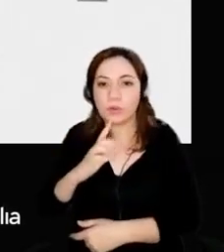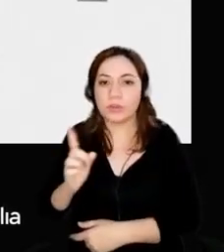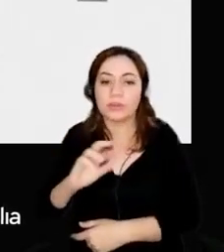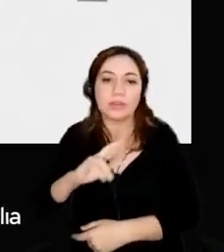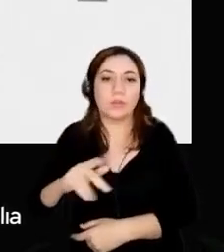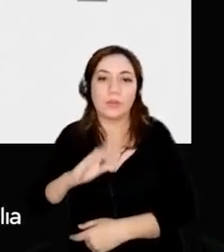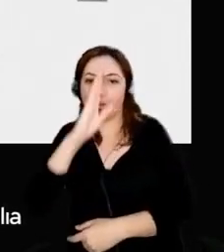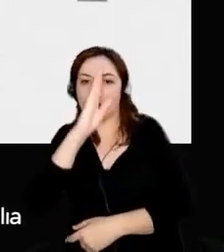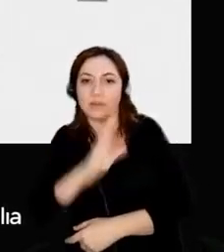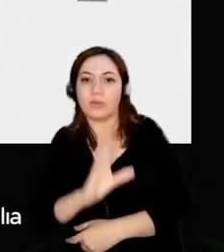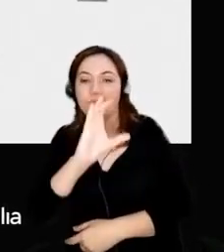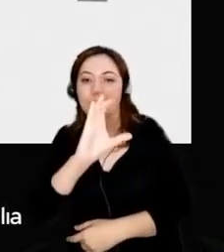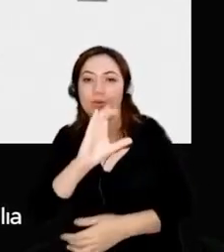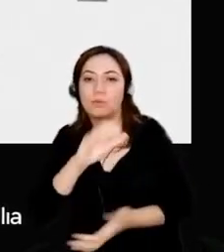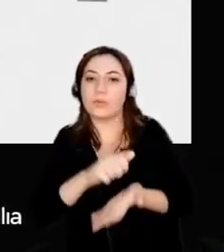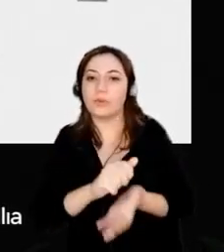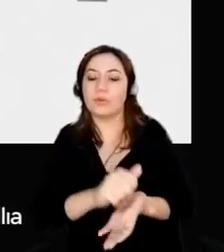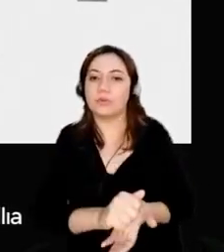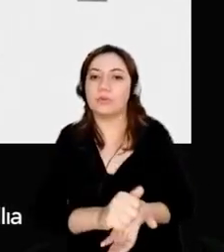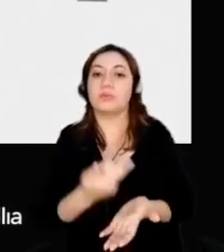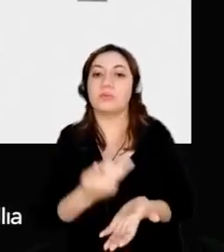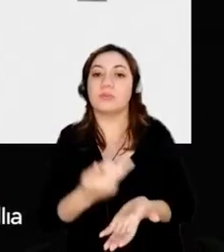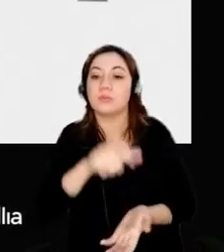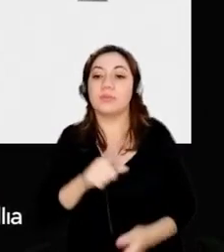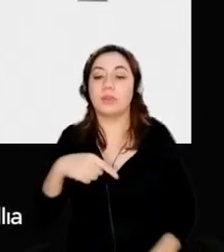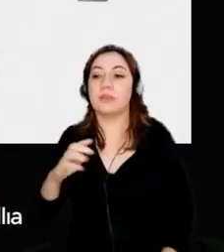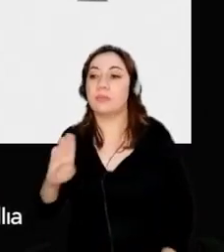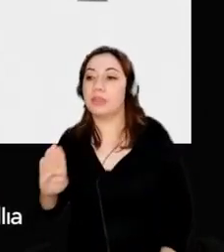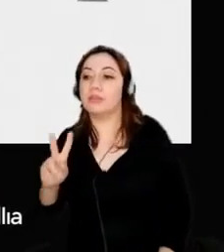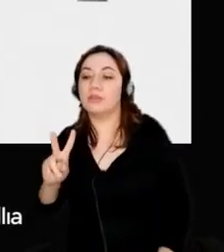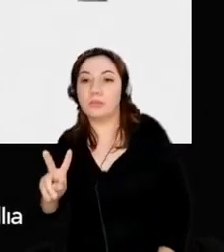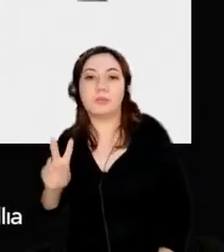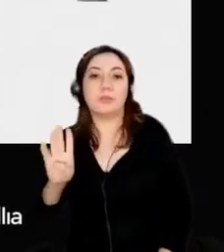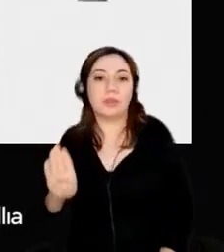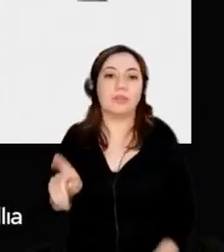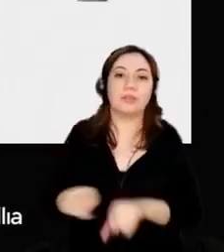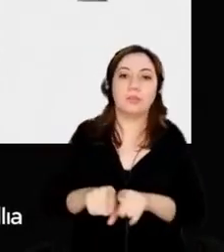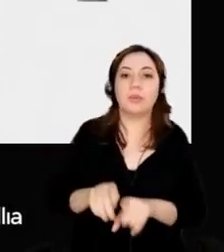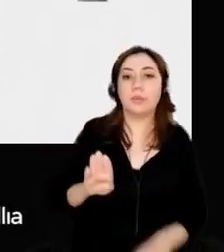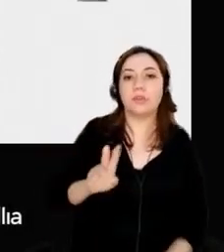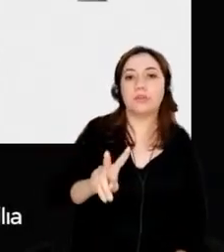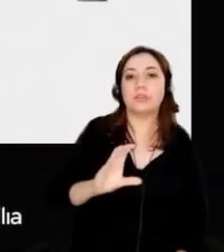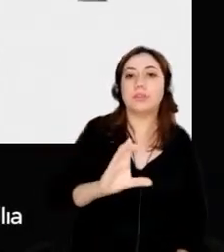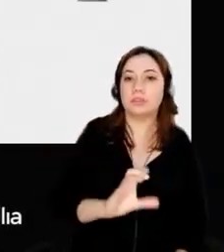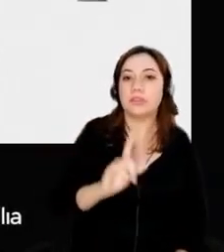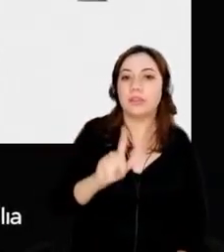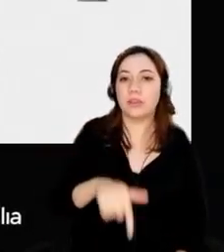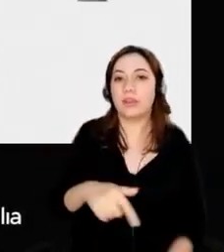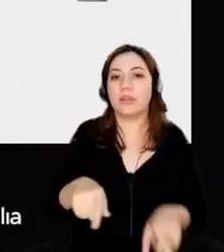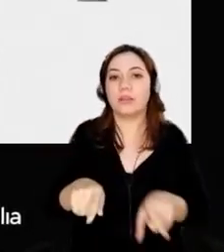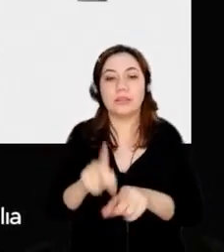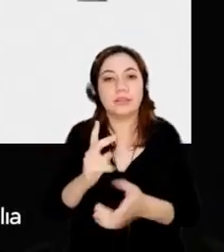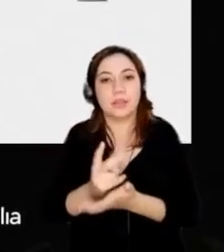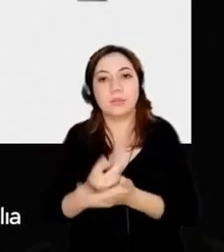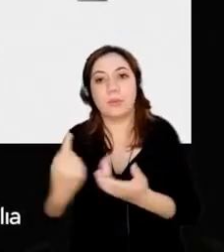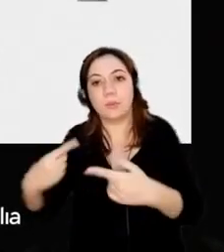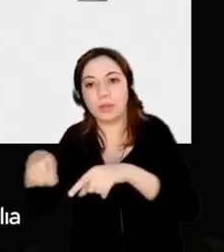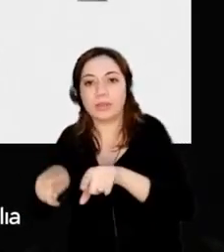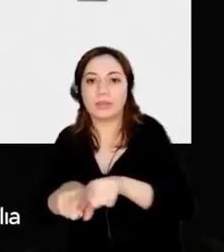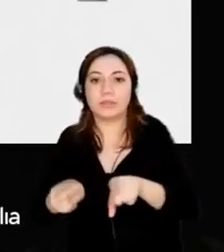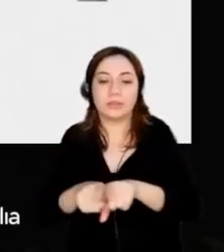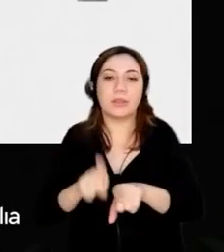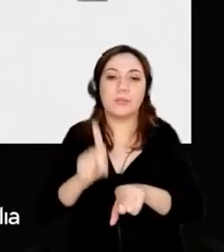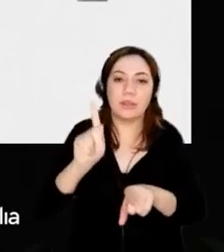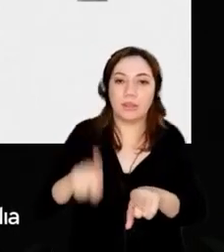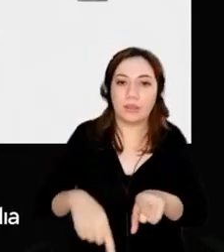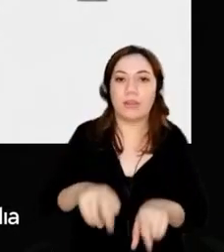a B2B2C company, so we only succeed when our partners and our FIs do. And so that's a lot of how we are motivated